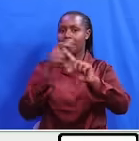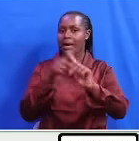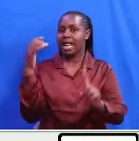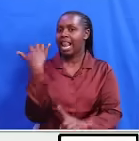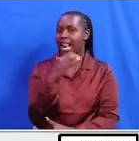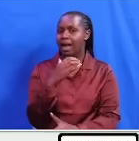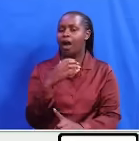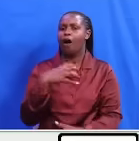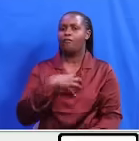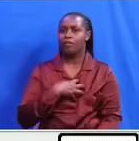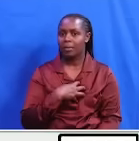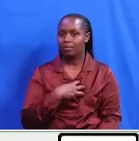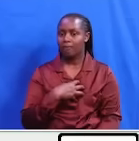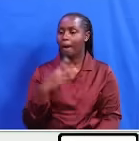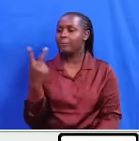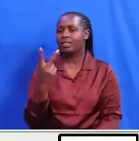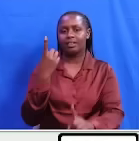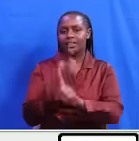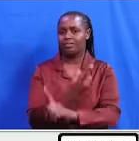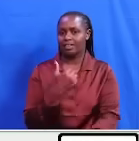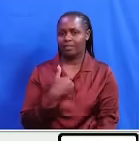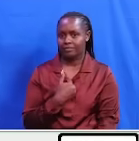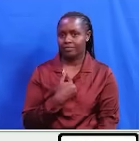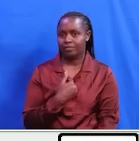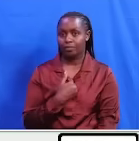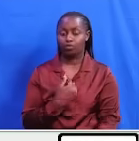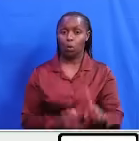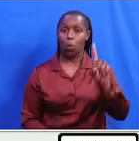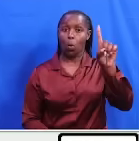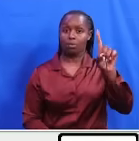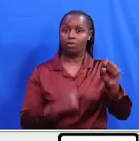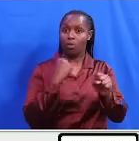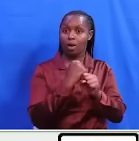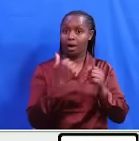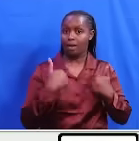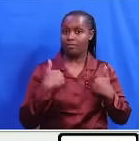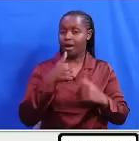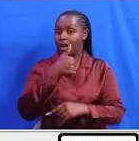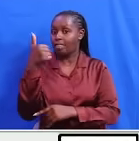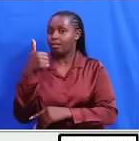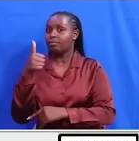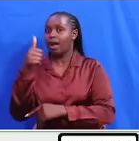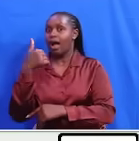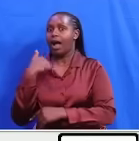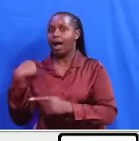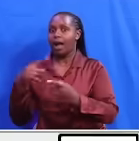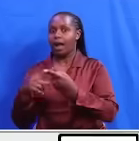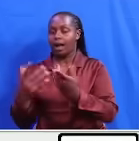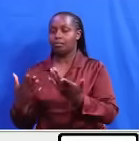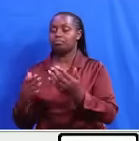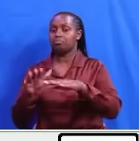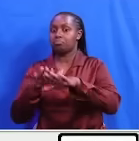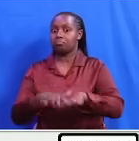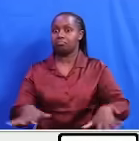president. Okay? The two are different. One has a job to do, another one has a ground some work to do.